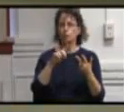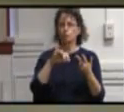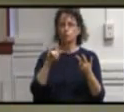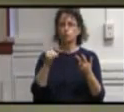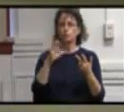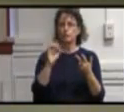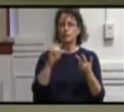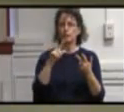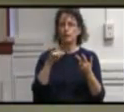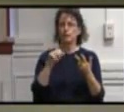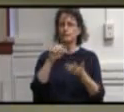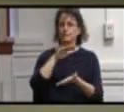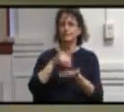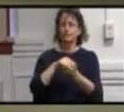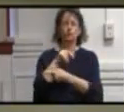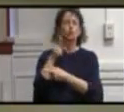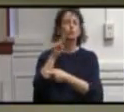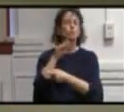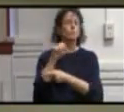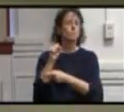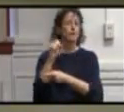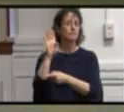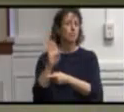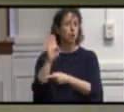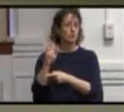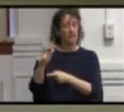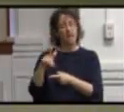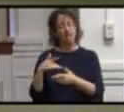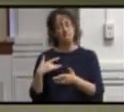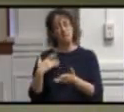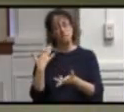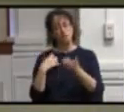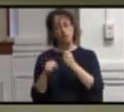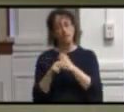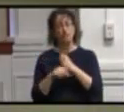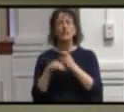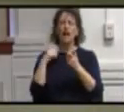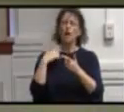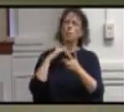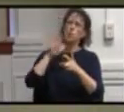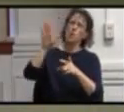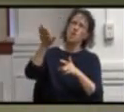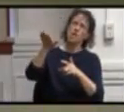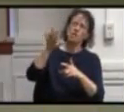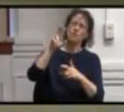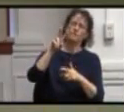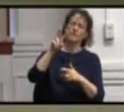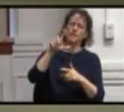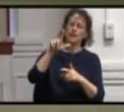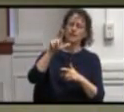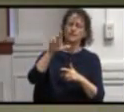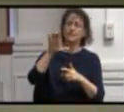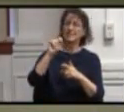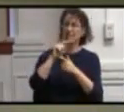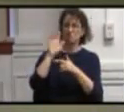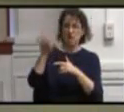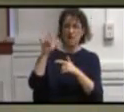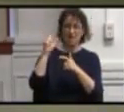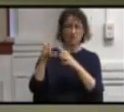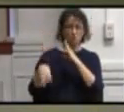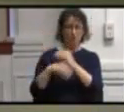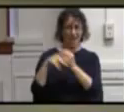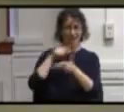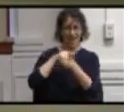Boston. And I'll speak with VLCT about that and see if we can't add those at no additional expense.